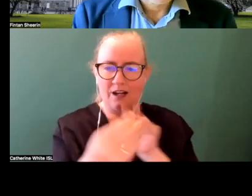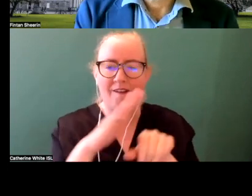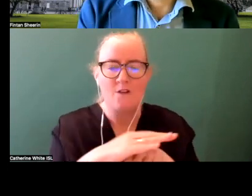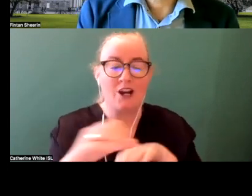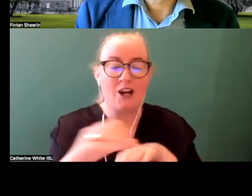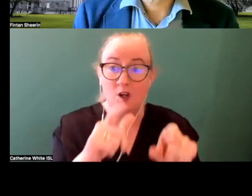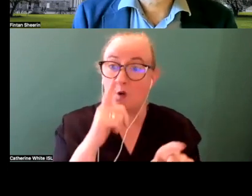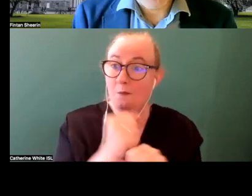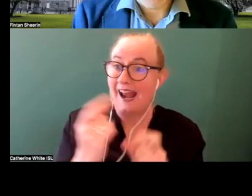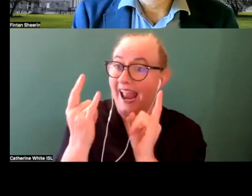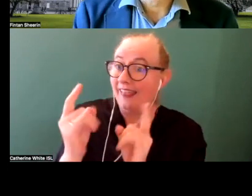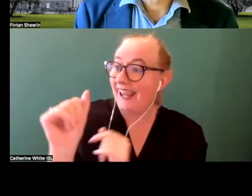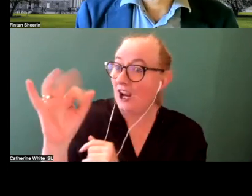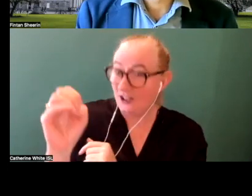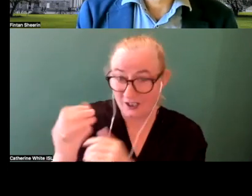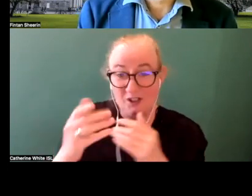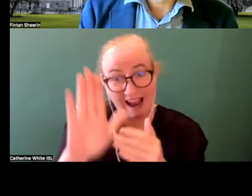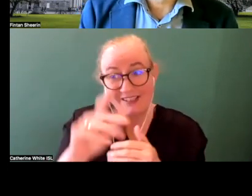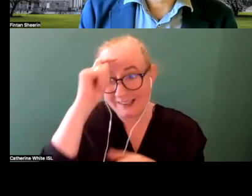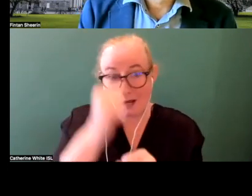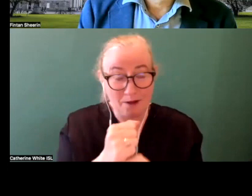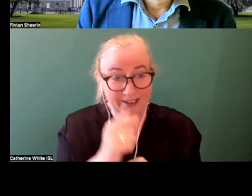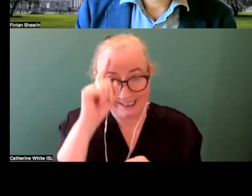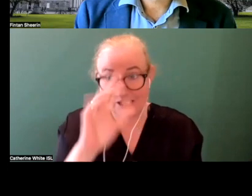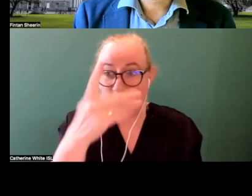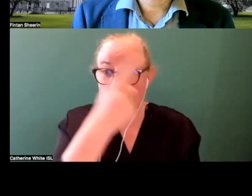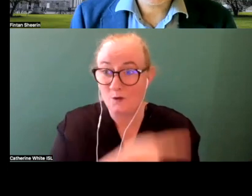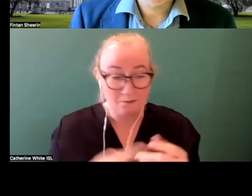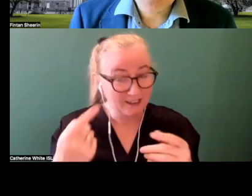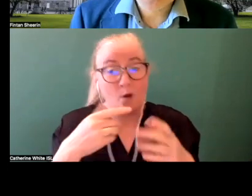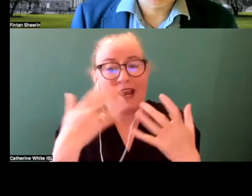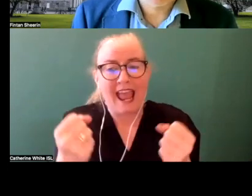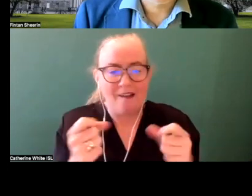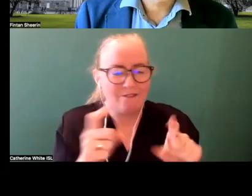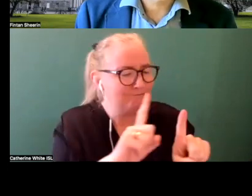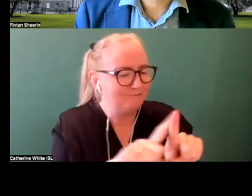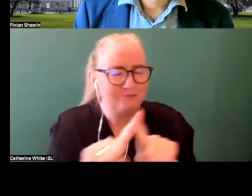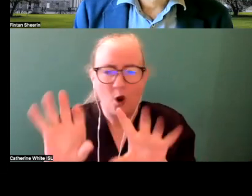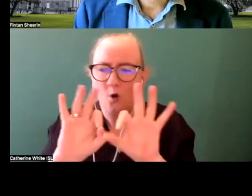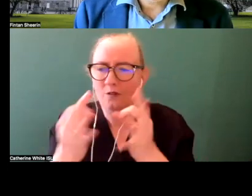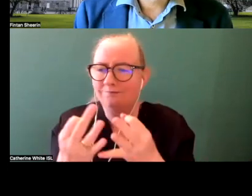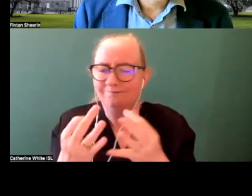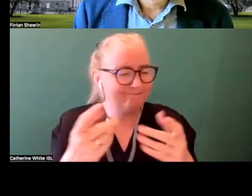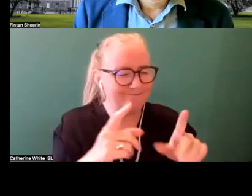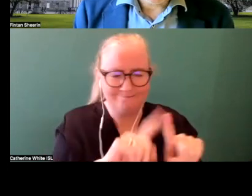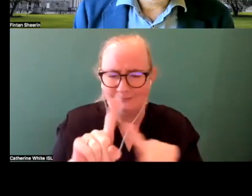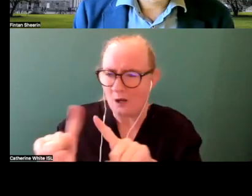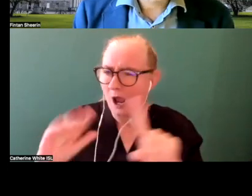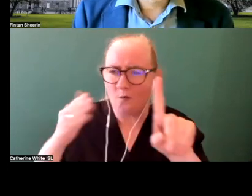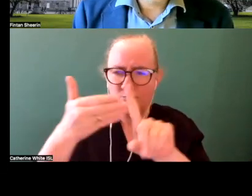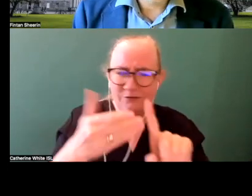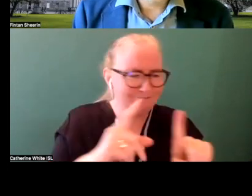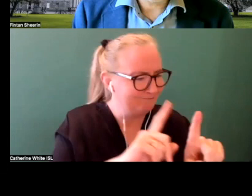aging, it's for the lifespan of people with intellectual disabilities. We have an eclectic mix of approaches,